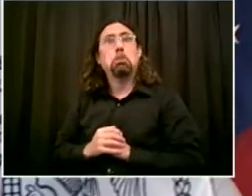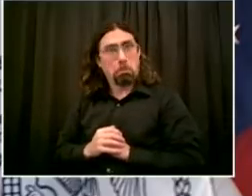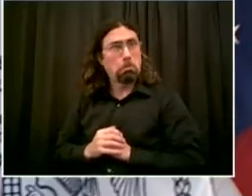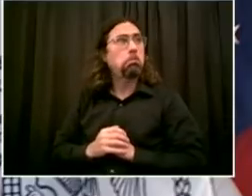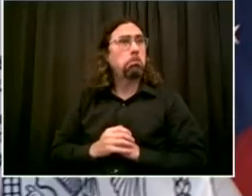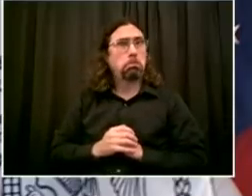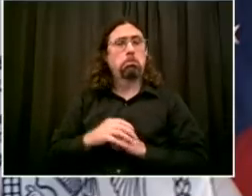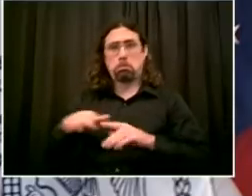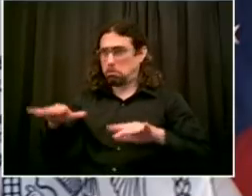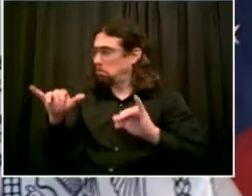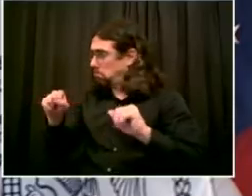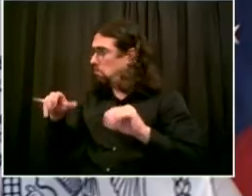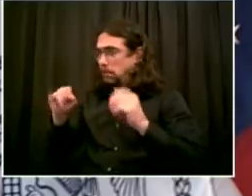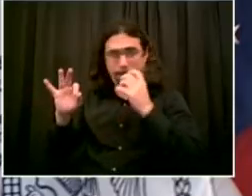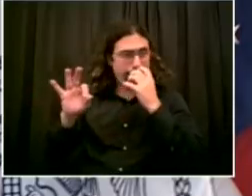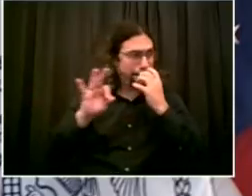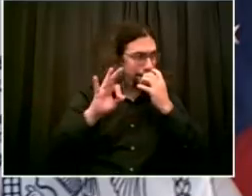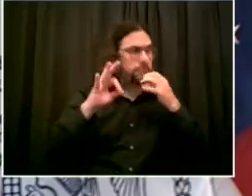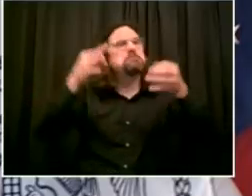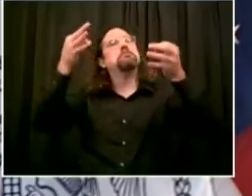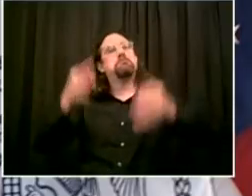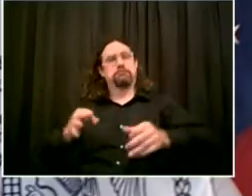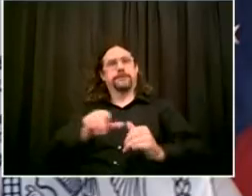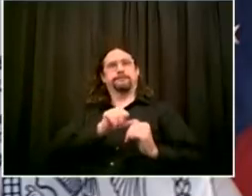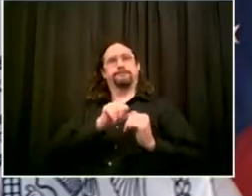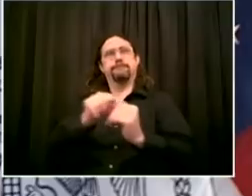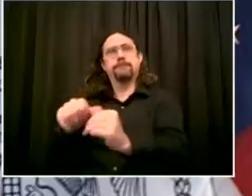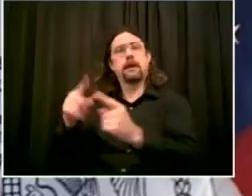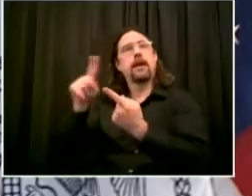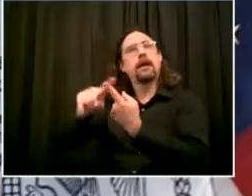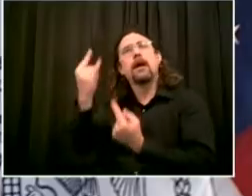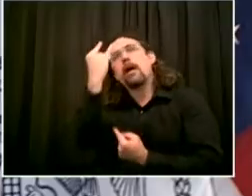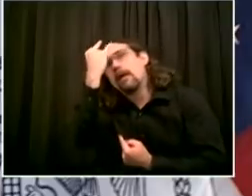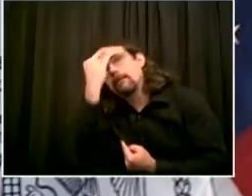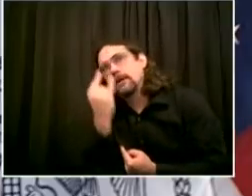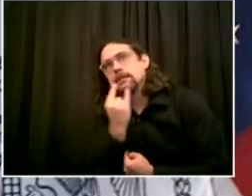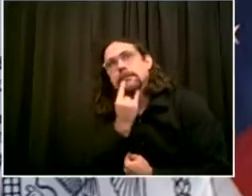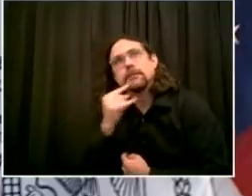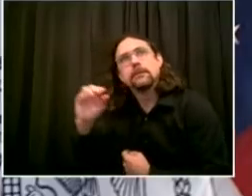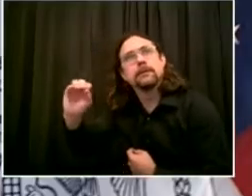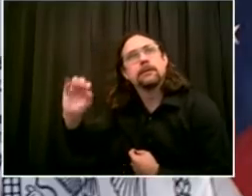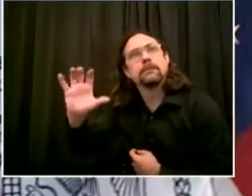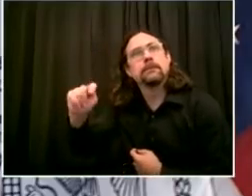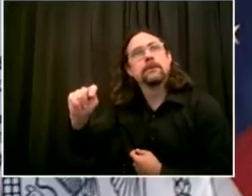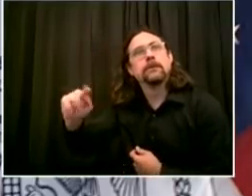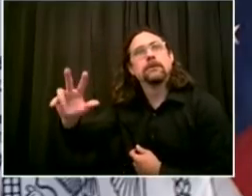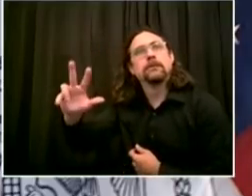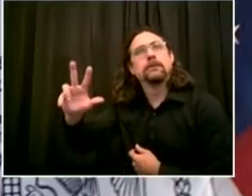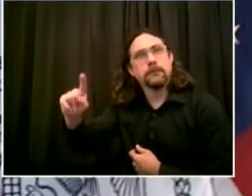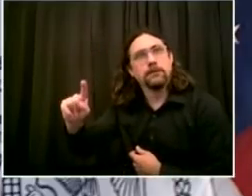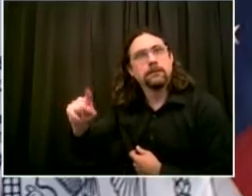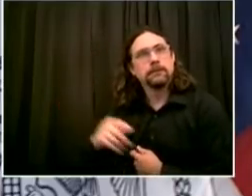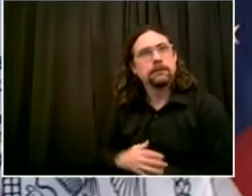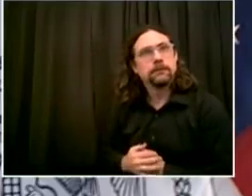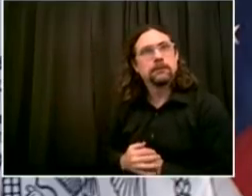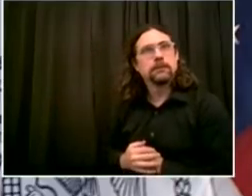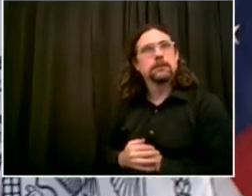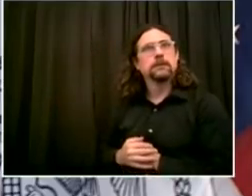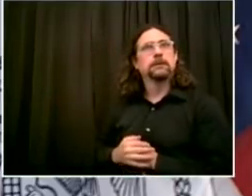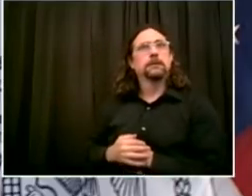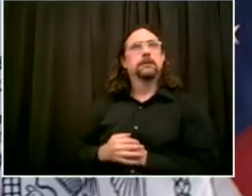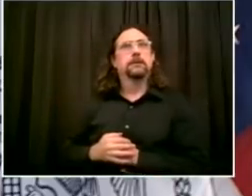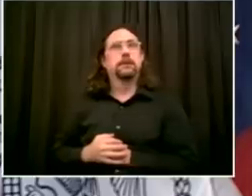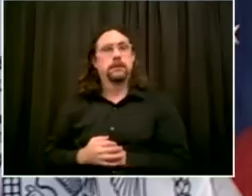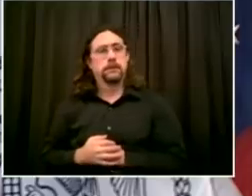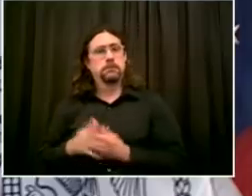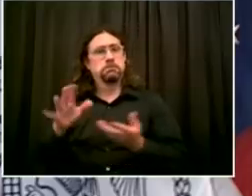really important for the restaurateurs and everyone in that industry and everyone in communities to know it's coming back next year so they can plan. And it's been extraordinary